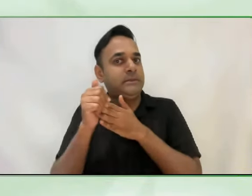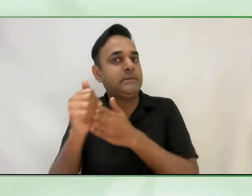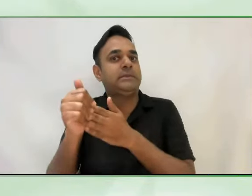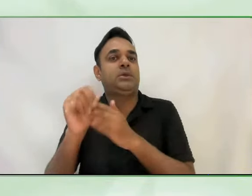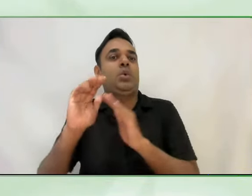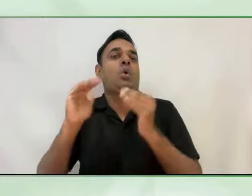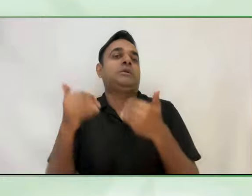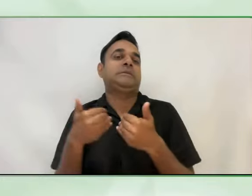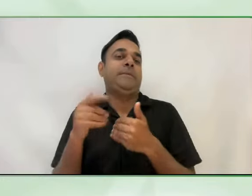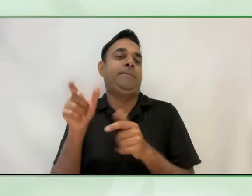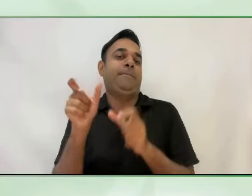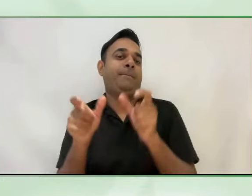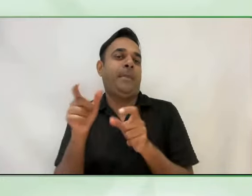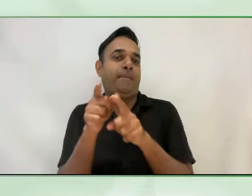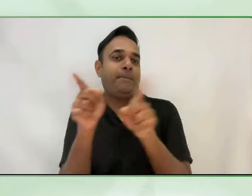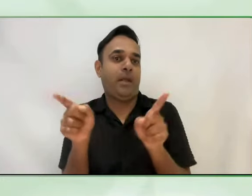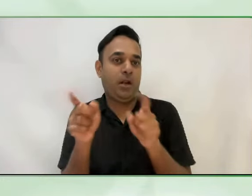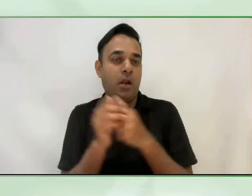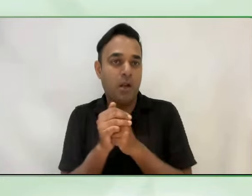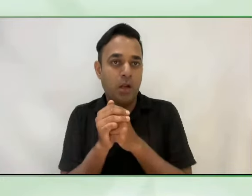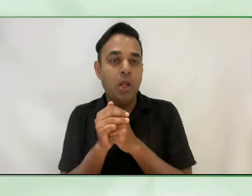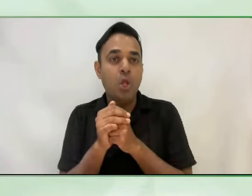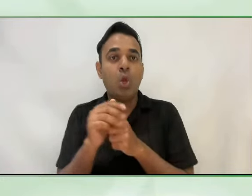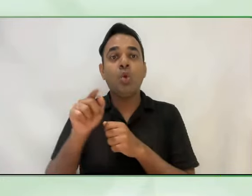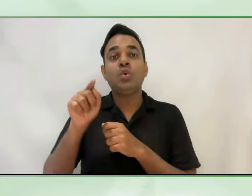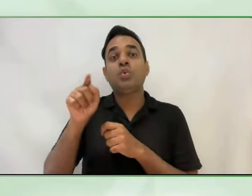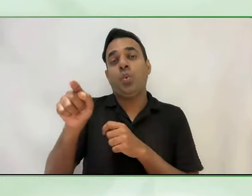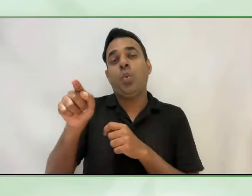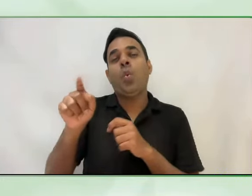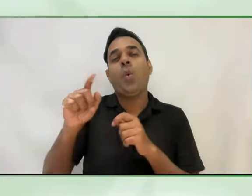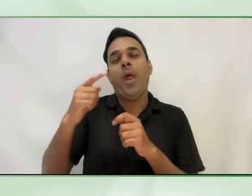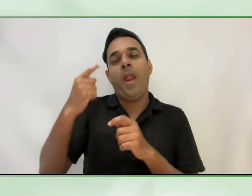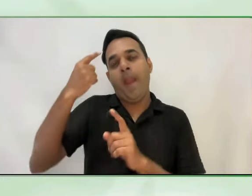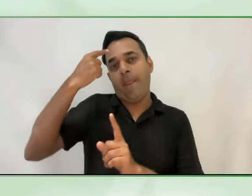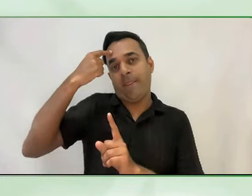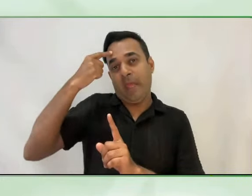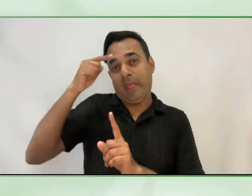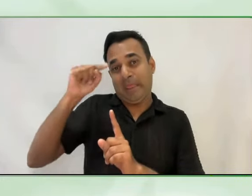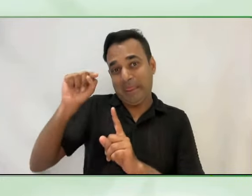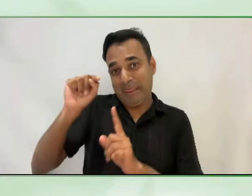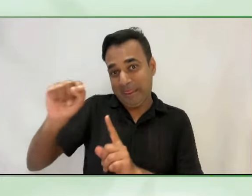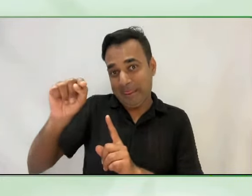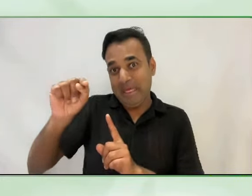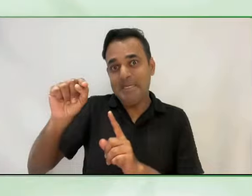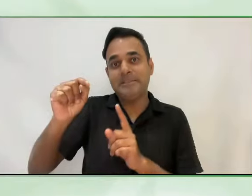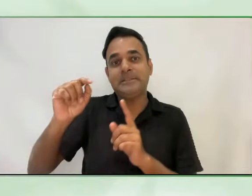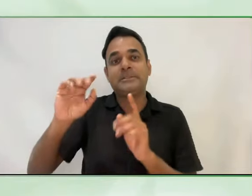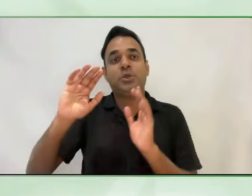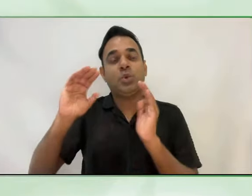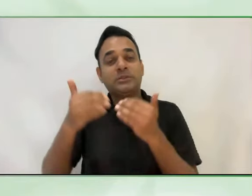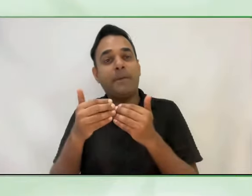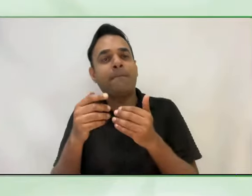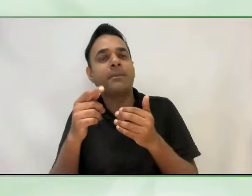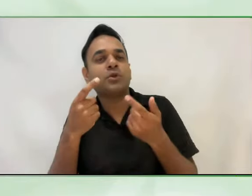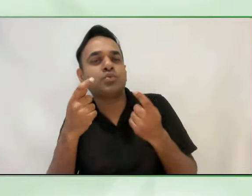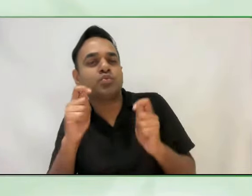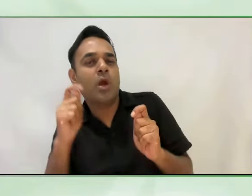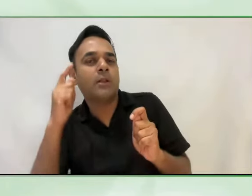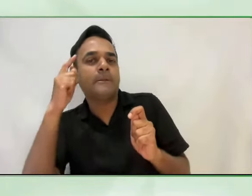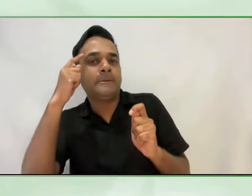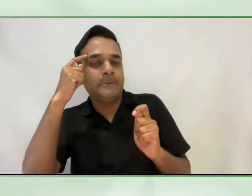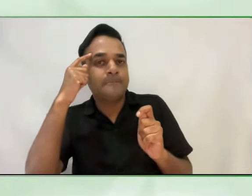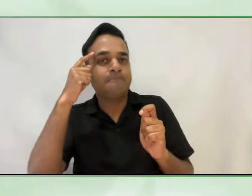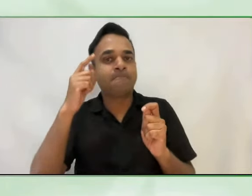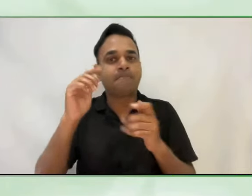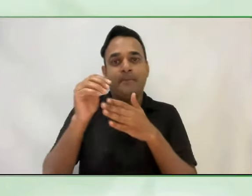for 2030 around making sure autistic people are diagnosed and identified and have the right support in place, ensuring that there's